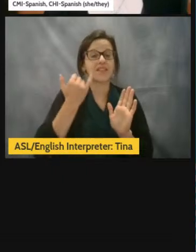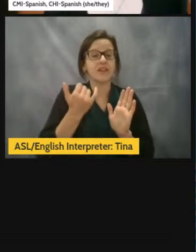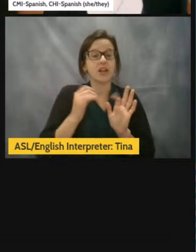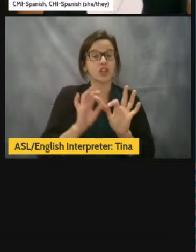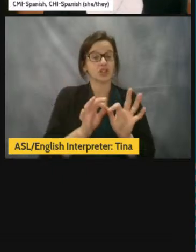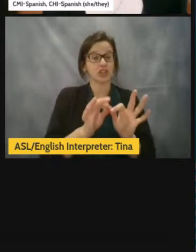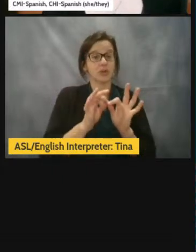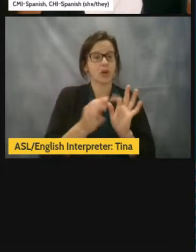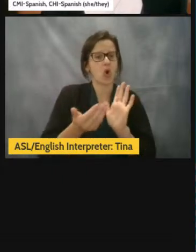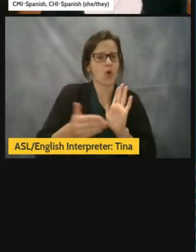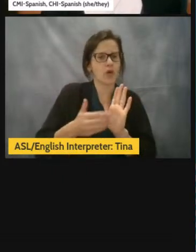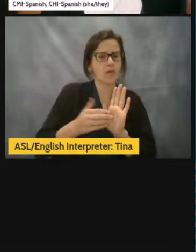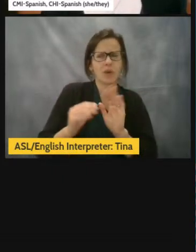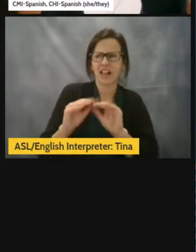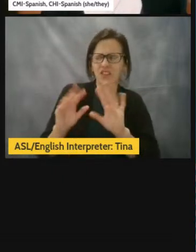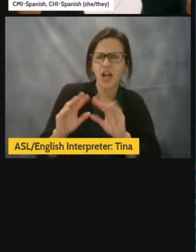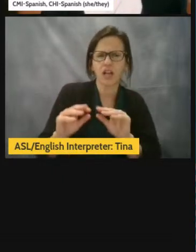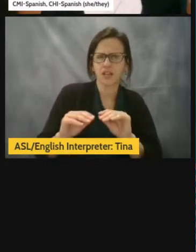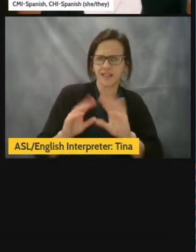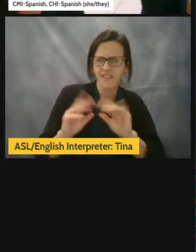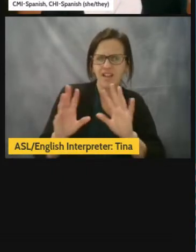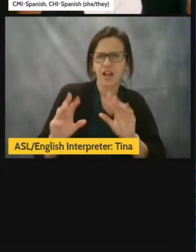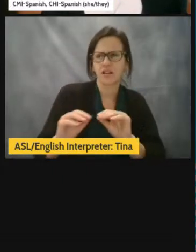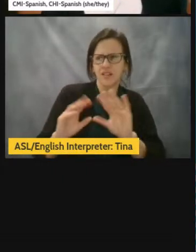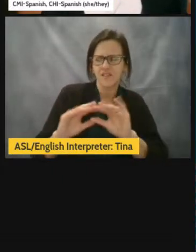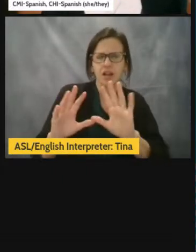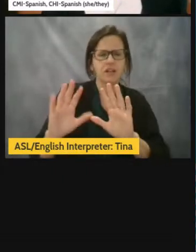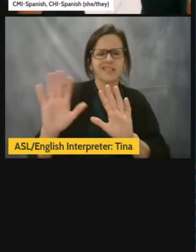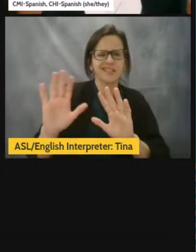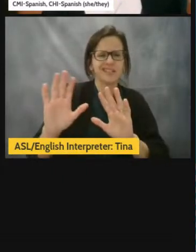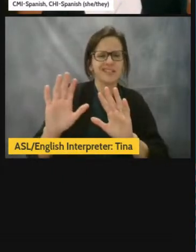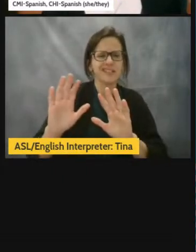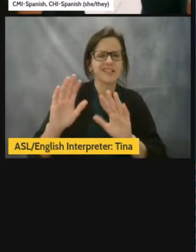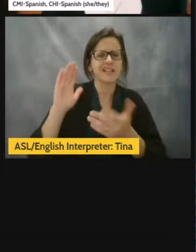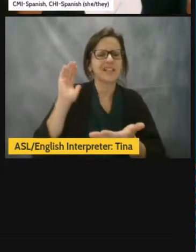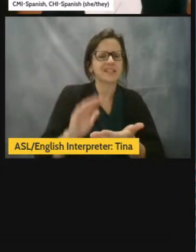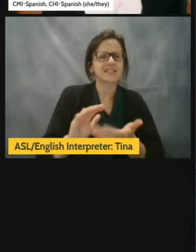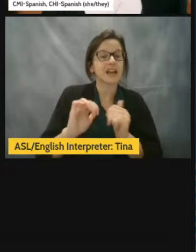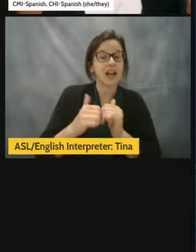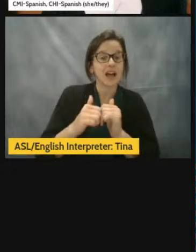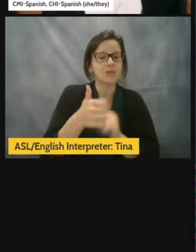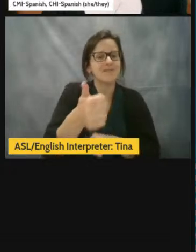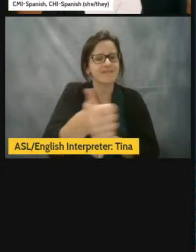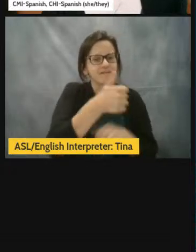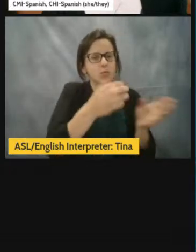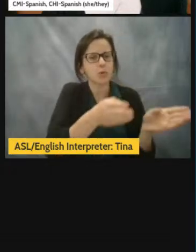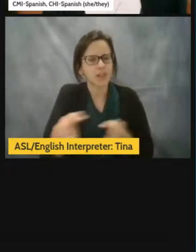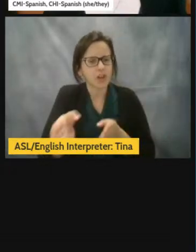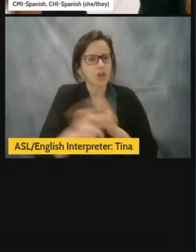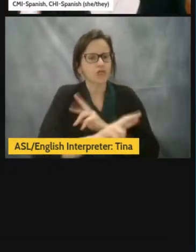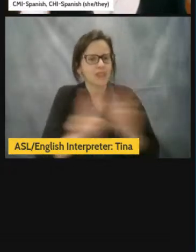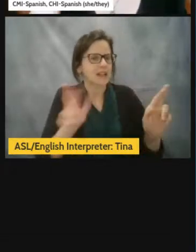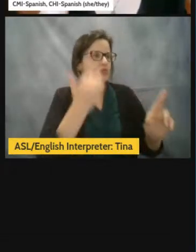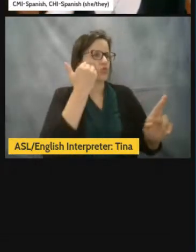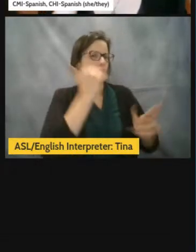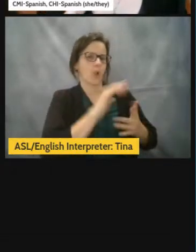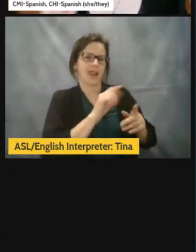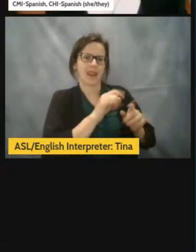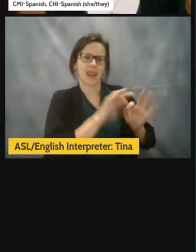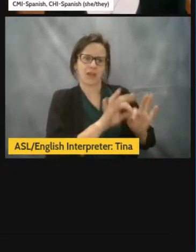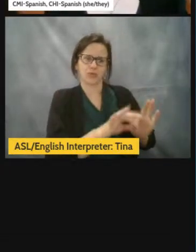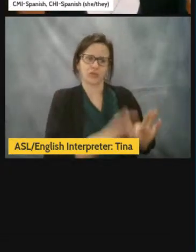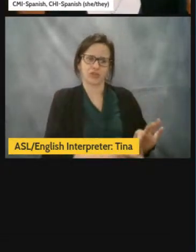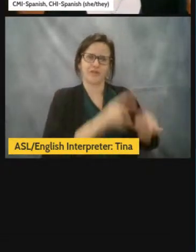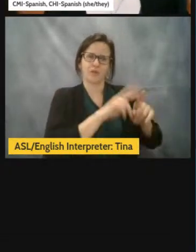clarify, by being prepared. In other words, we should always try to be